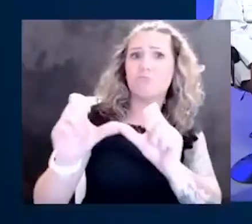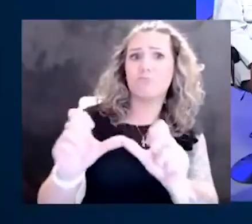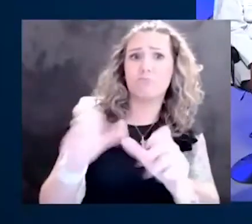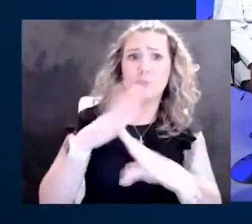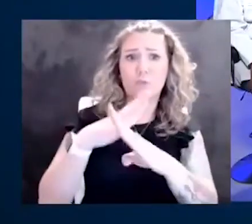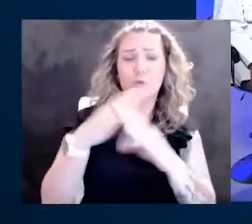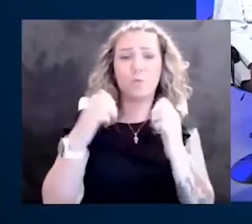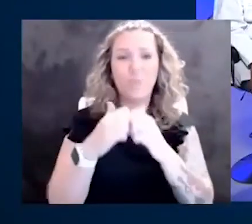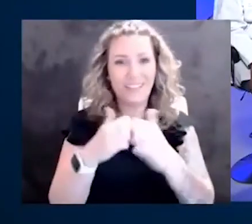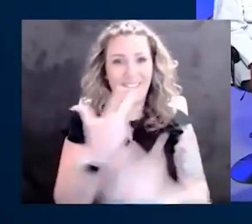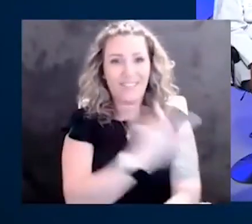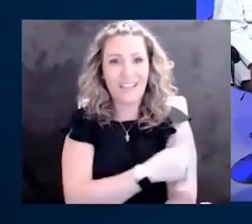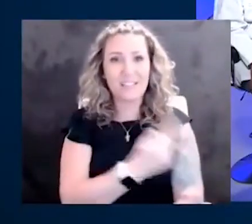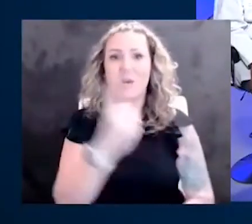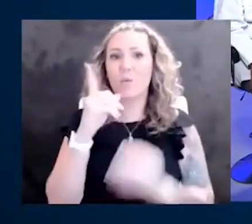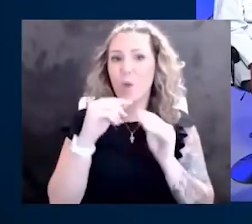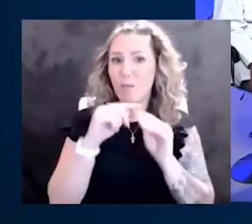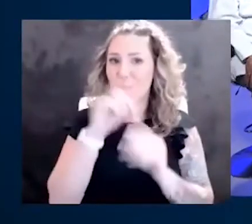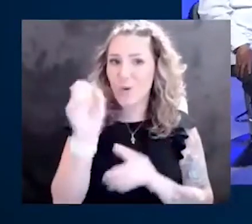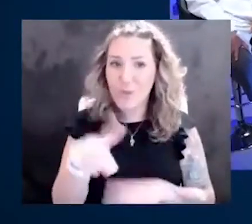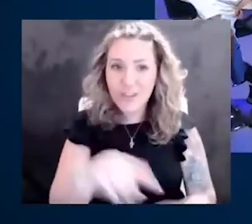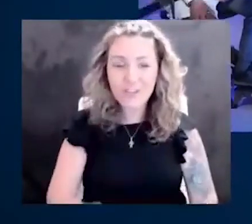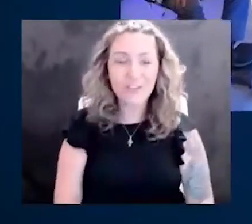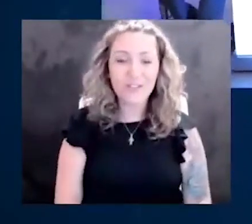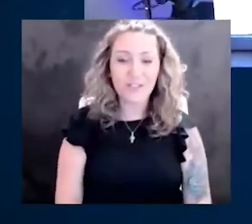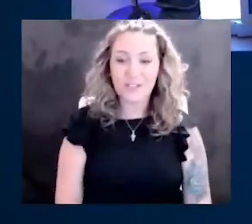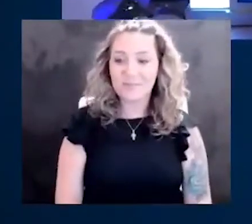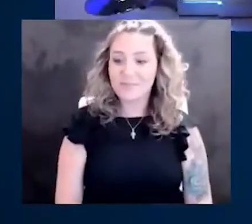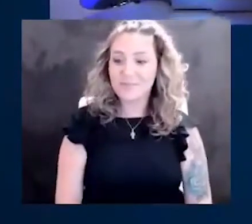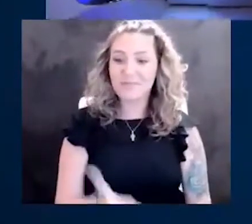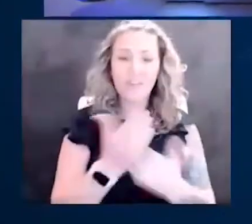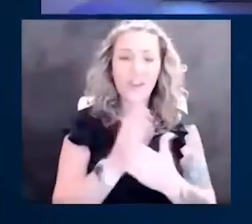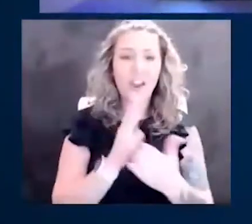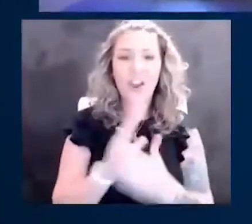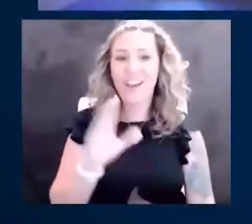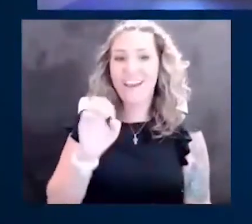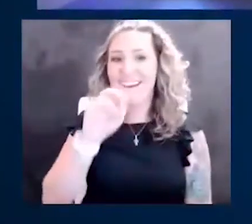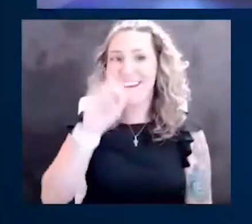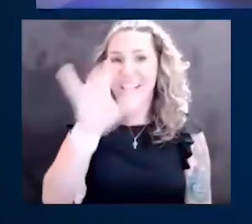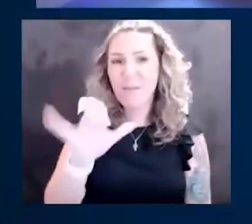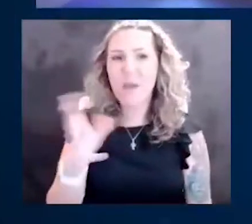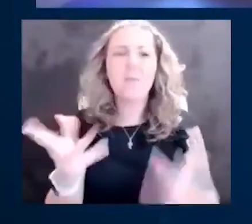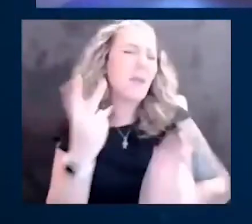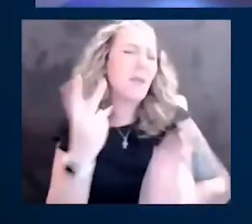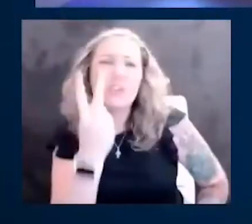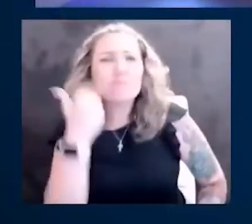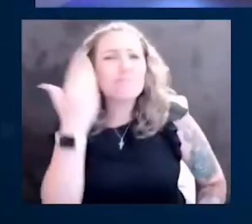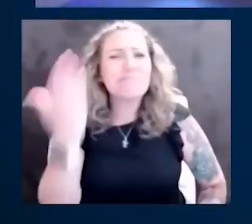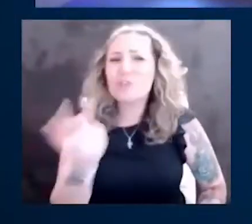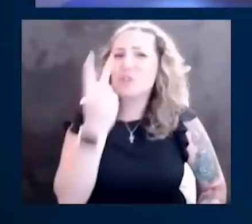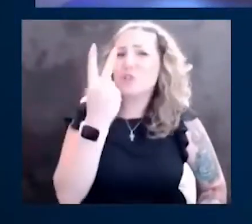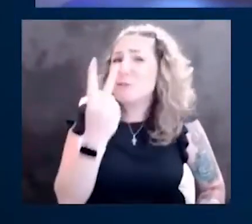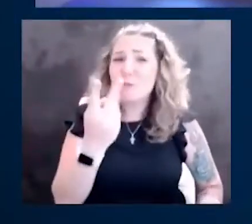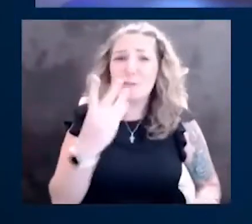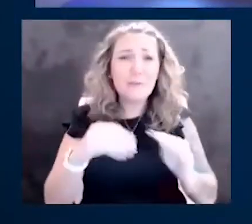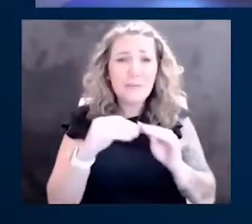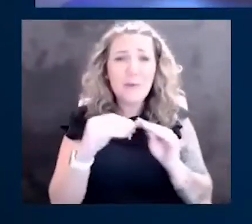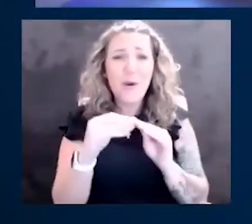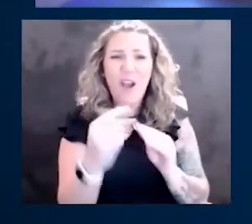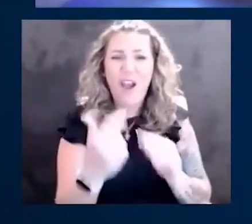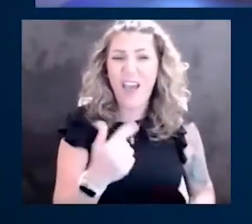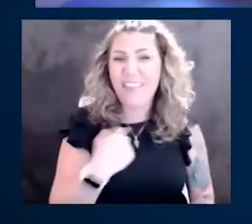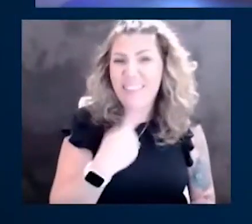Jill. Time for one more question, I think. All right, Emily Maybe is two. Okay, We'll go with 2. No, Okay. we'll go for 2. Yay! I made you happy. Okay, See, maybe- how